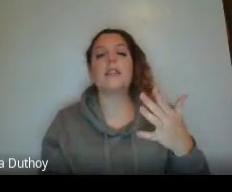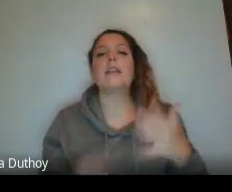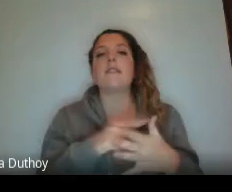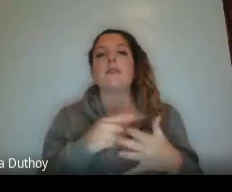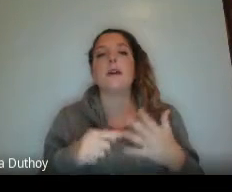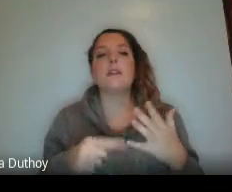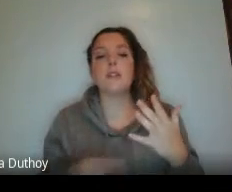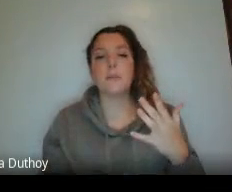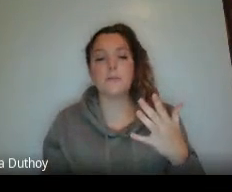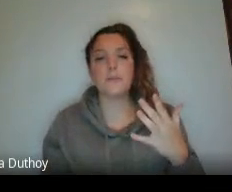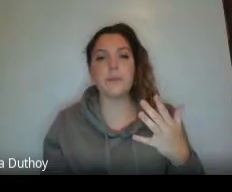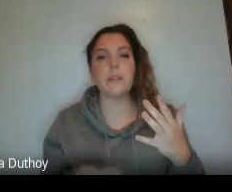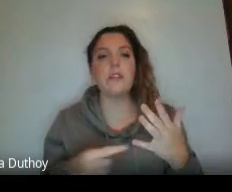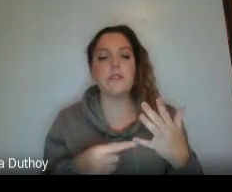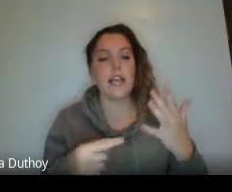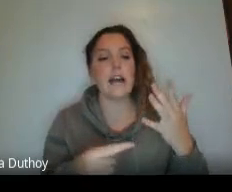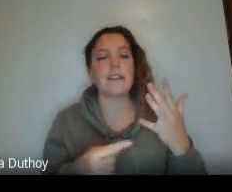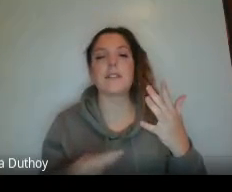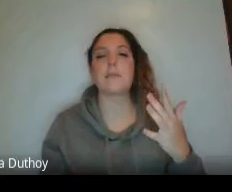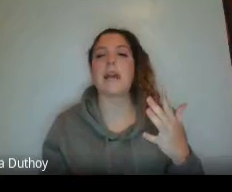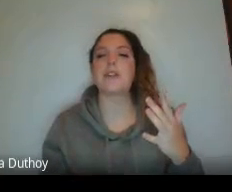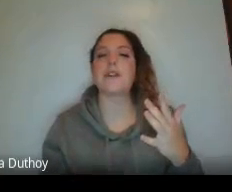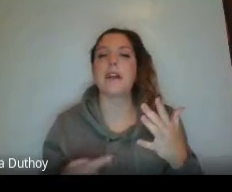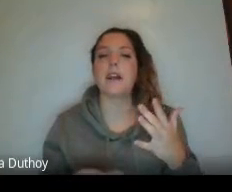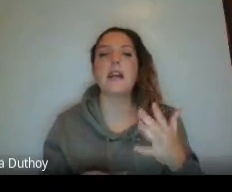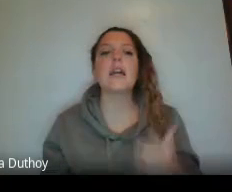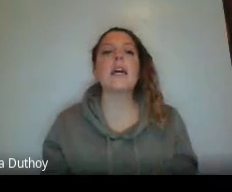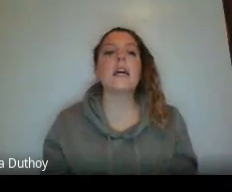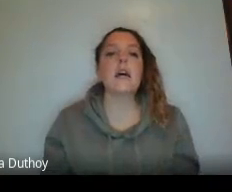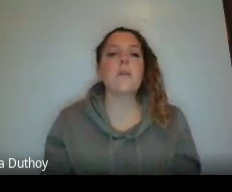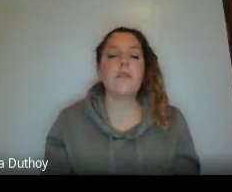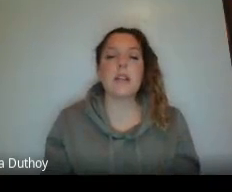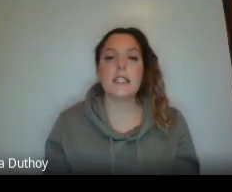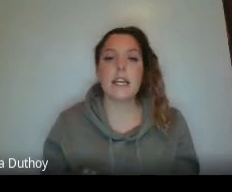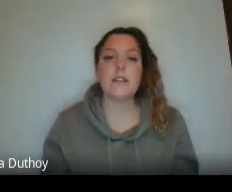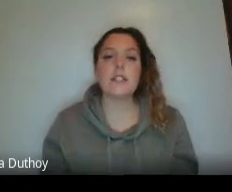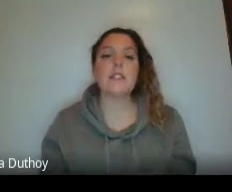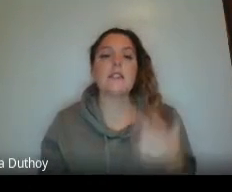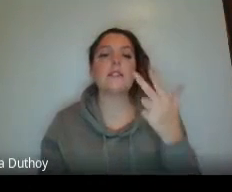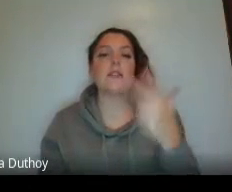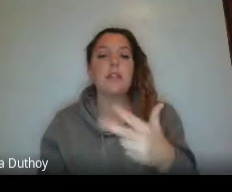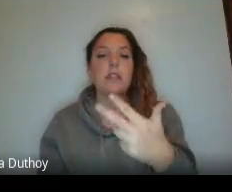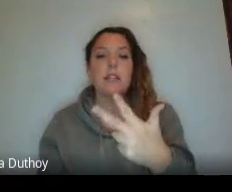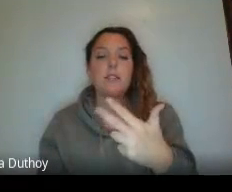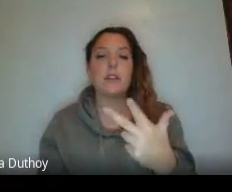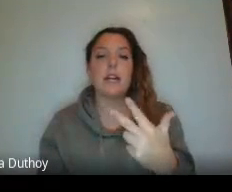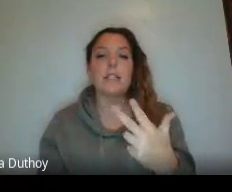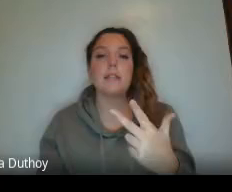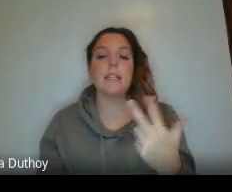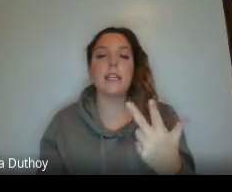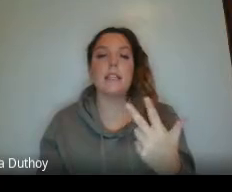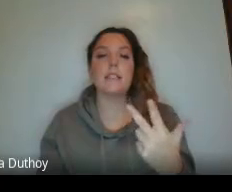7, 8 things if you wanted to. You just act like there's an imaginary finger. But for today, you're just going to list 3 things.